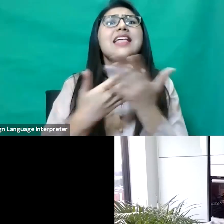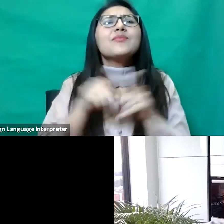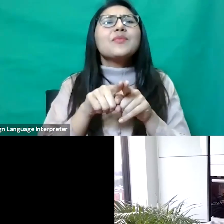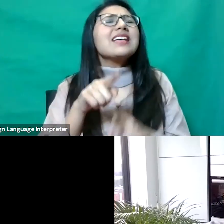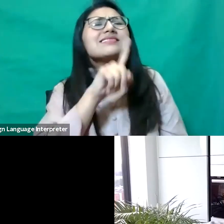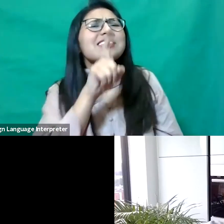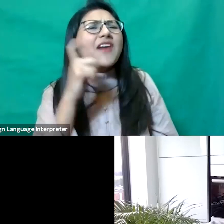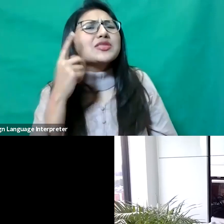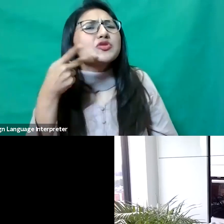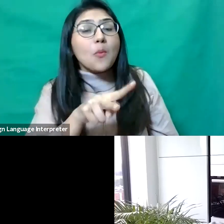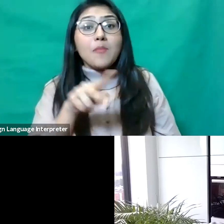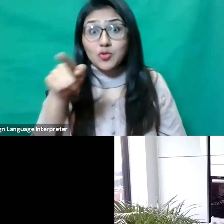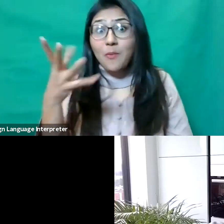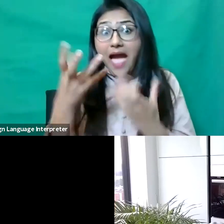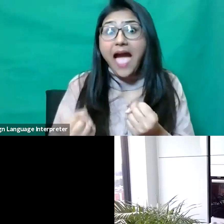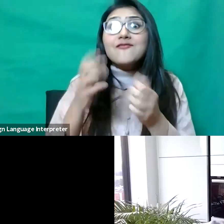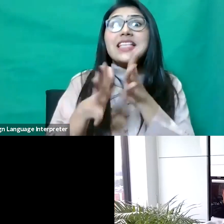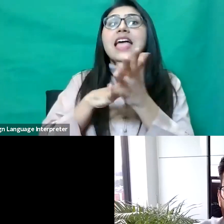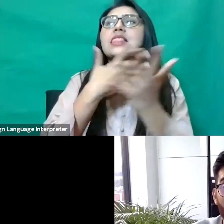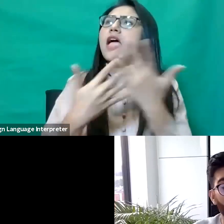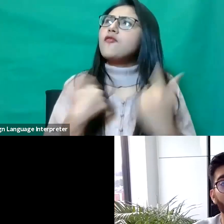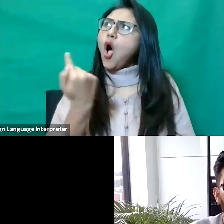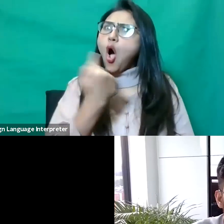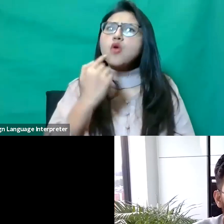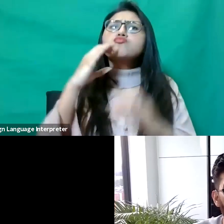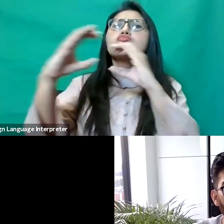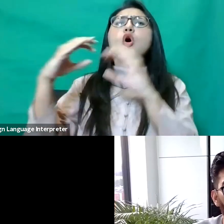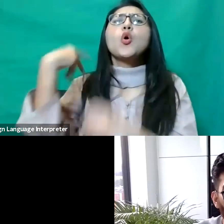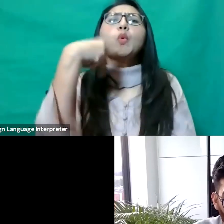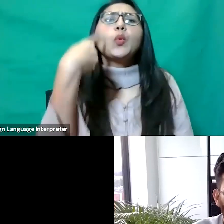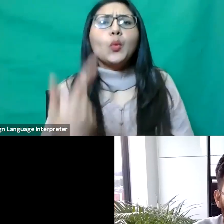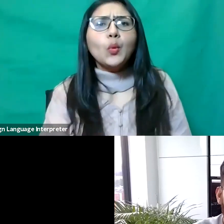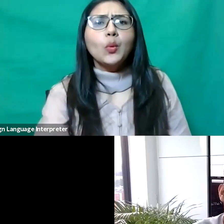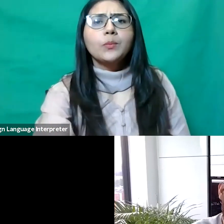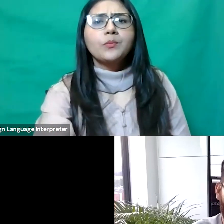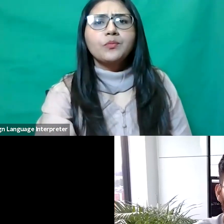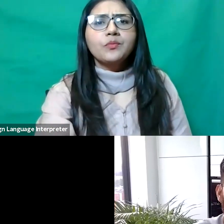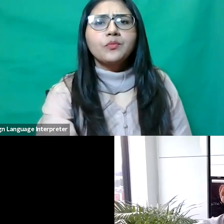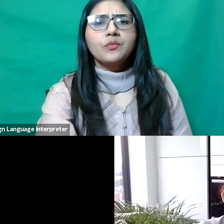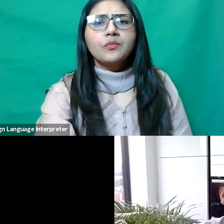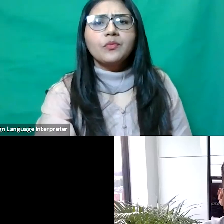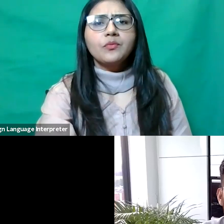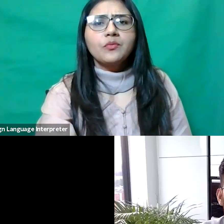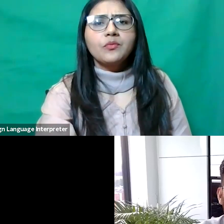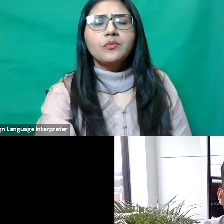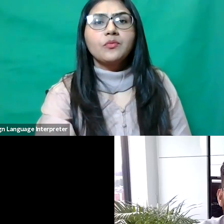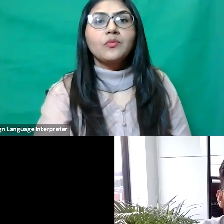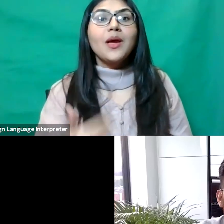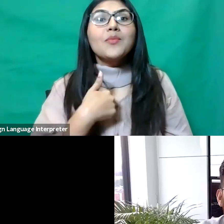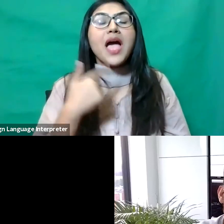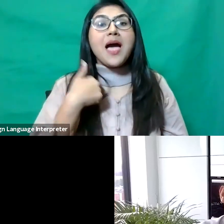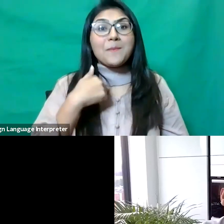again? Did you have anyone to sign with? Yes, actually, well, when I was a young age, I